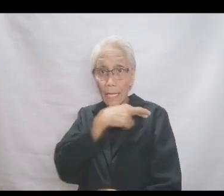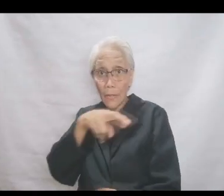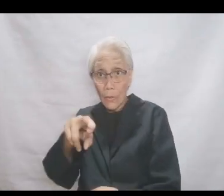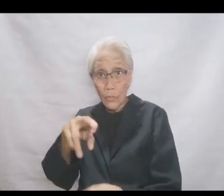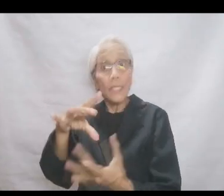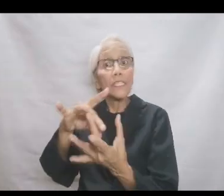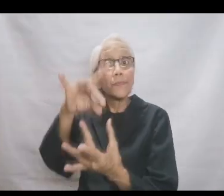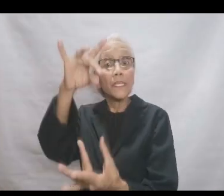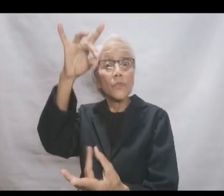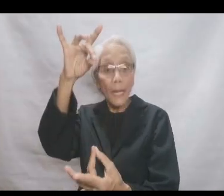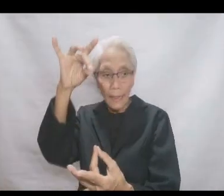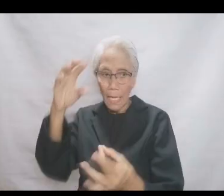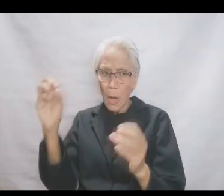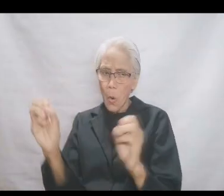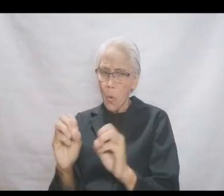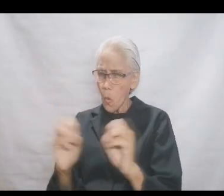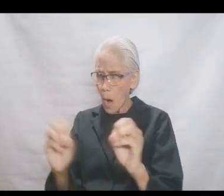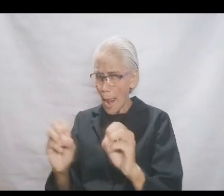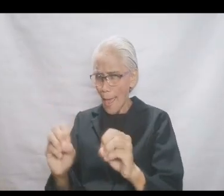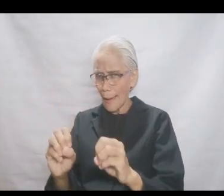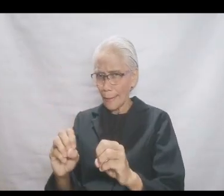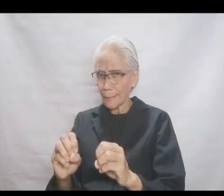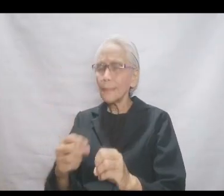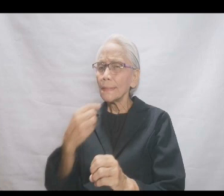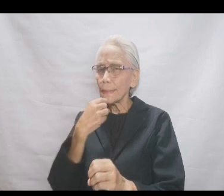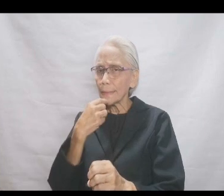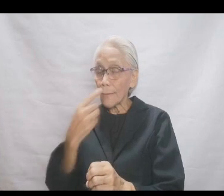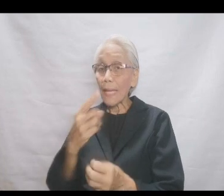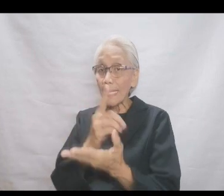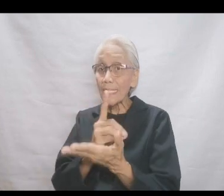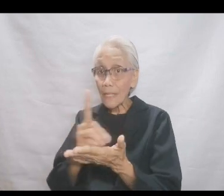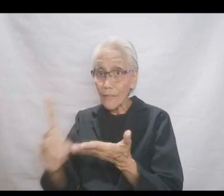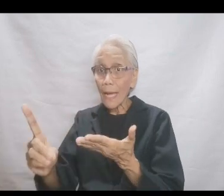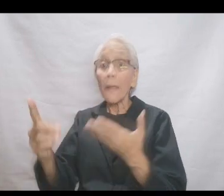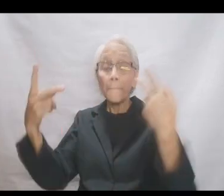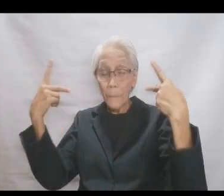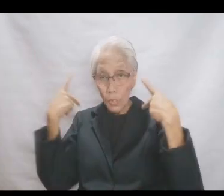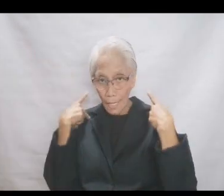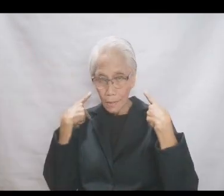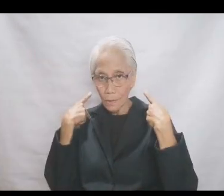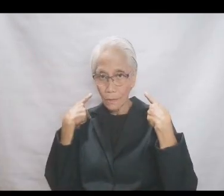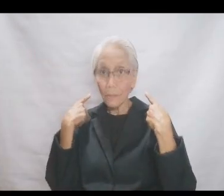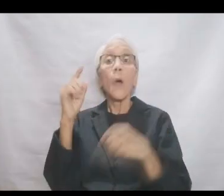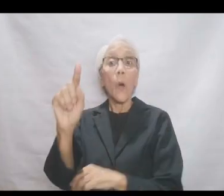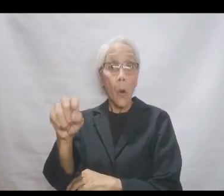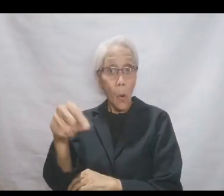Christian theology and spirituality, there is no such thing as divine